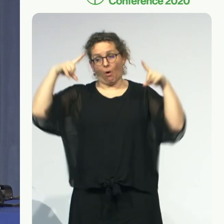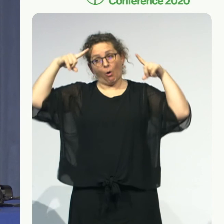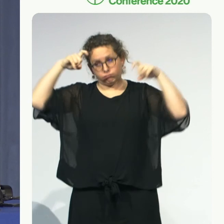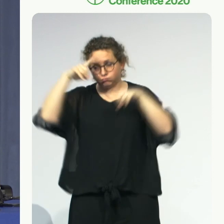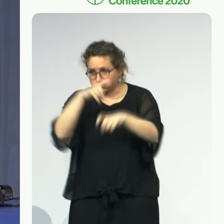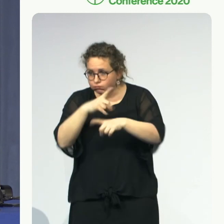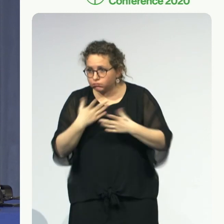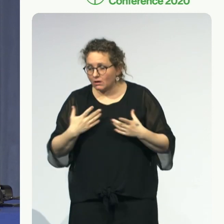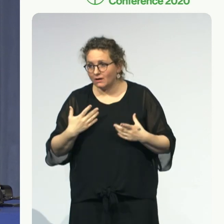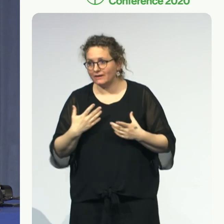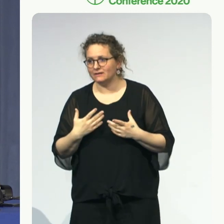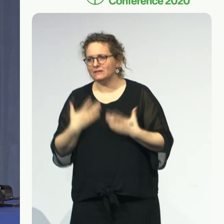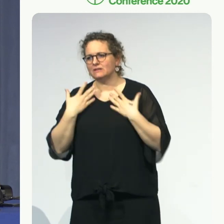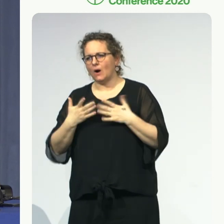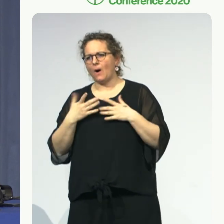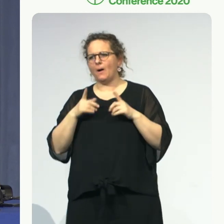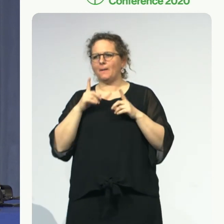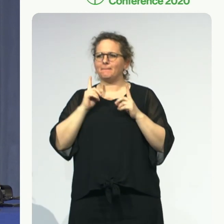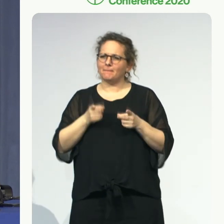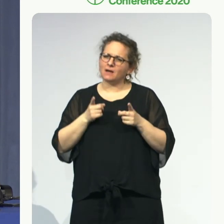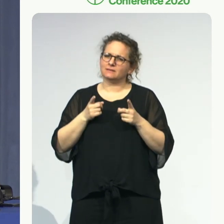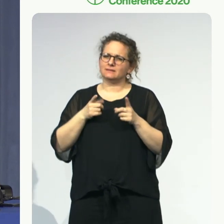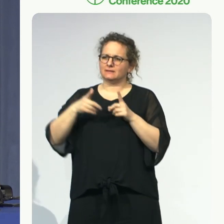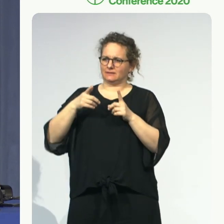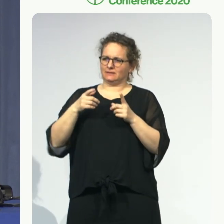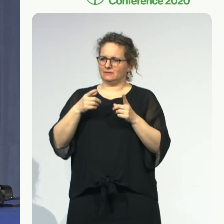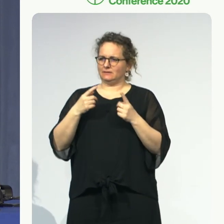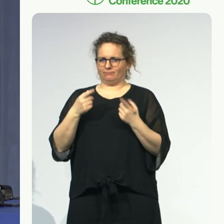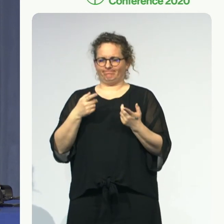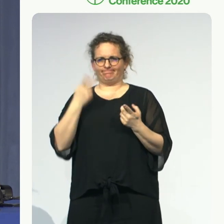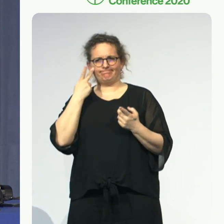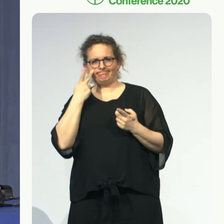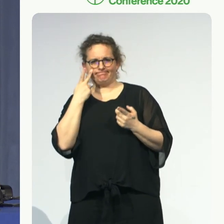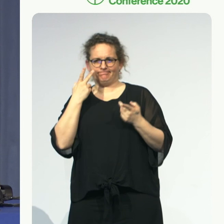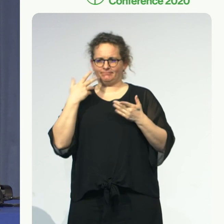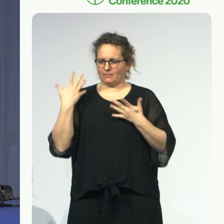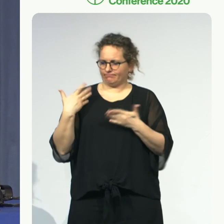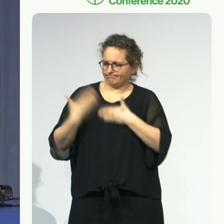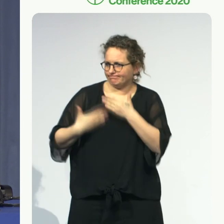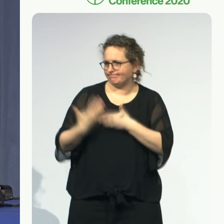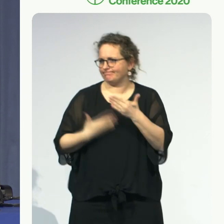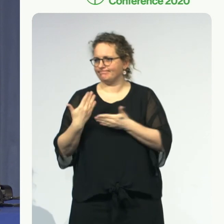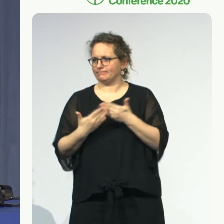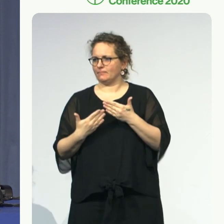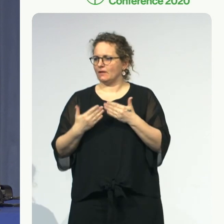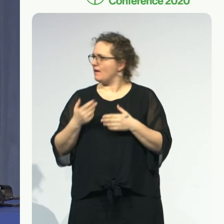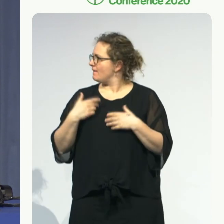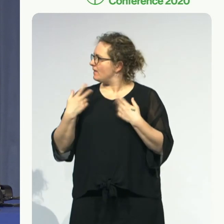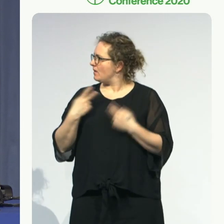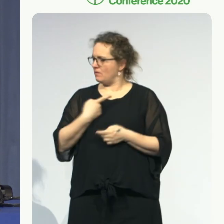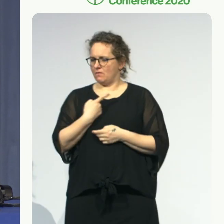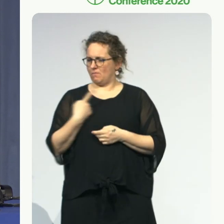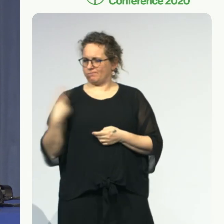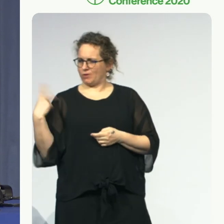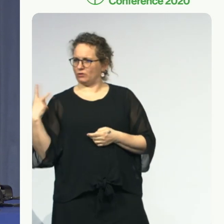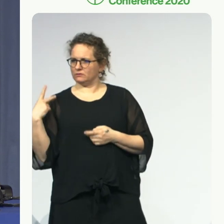because of the situation that we are connected each other, so Helle and I, in concerning the education